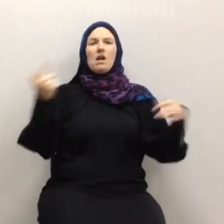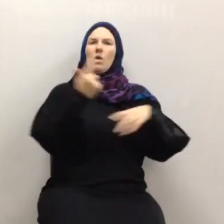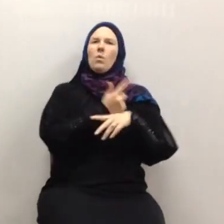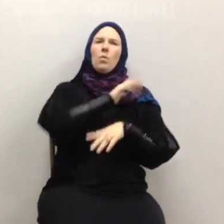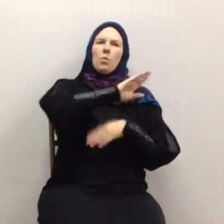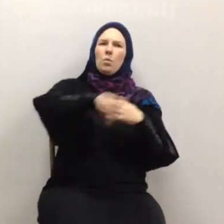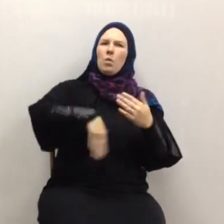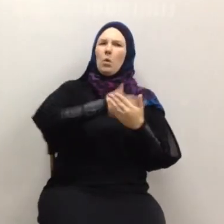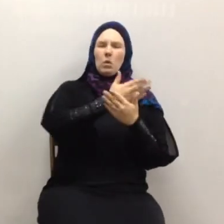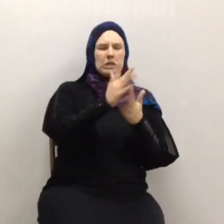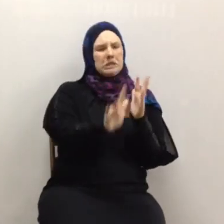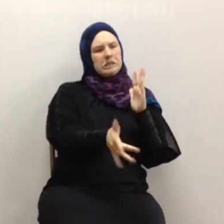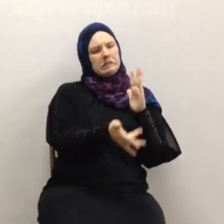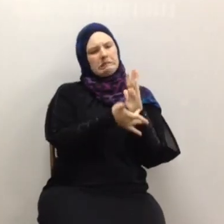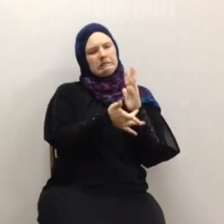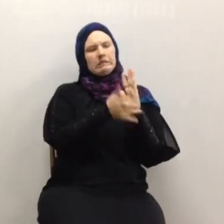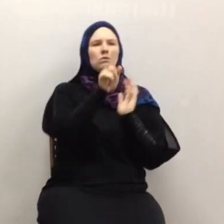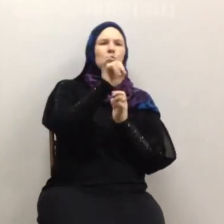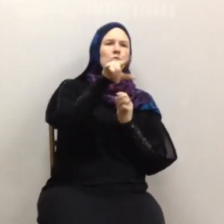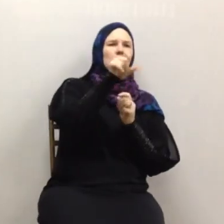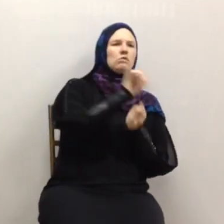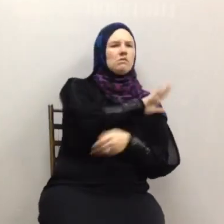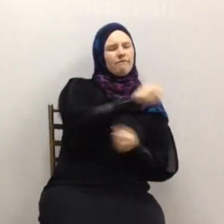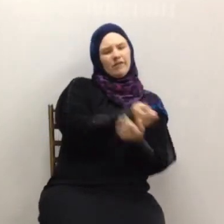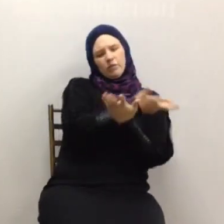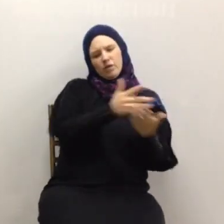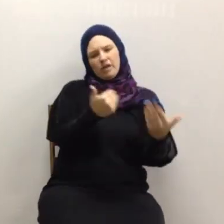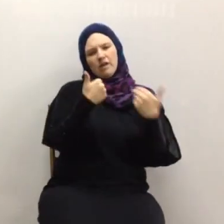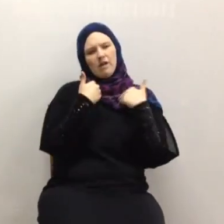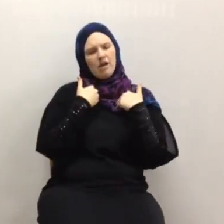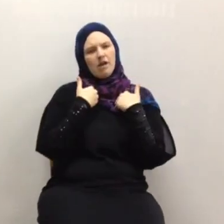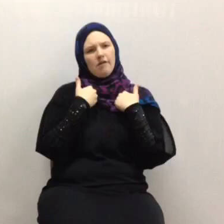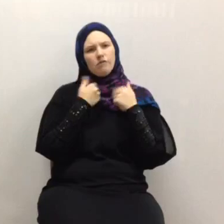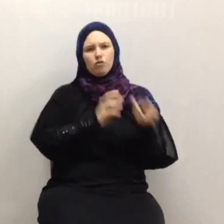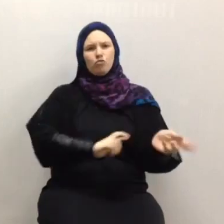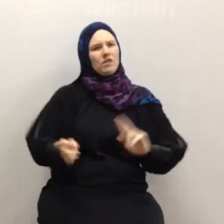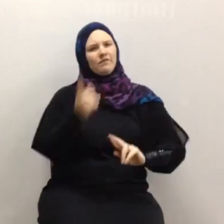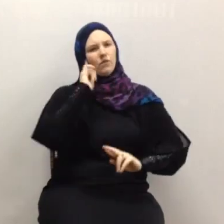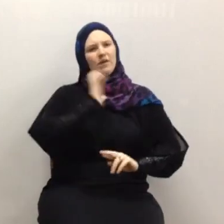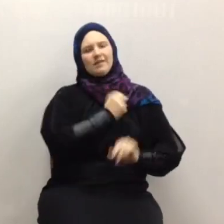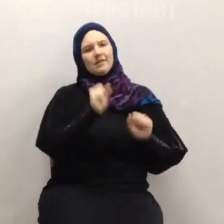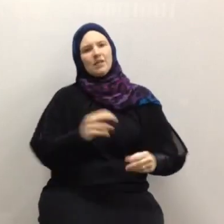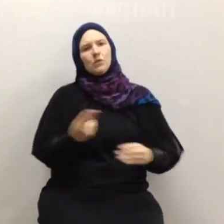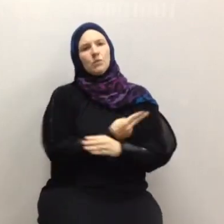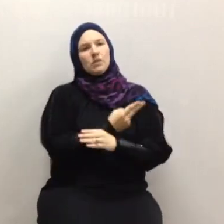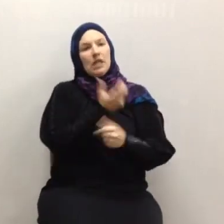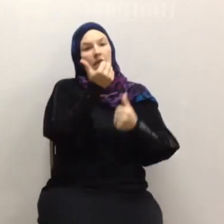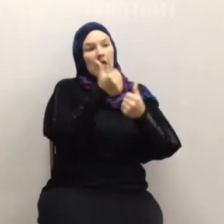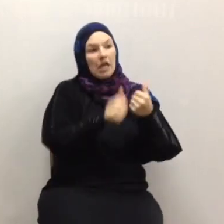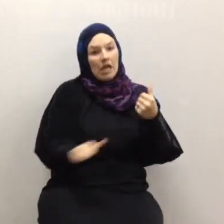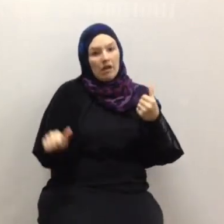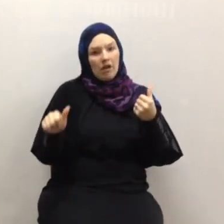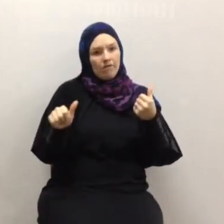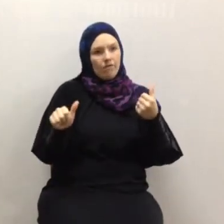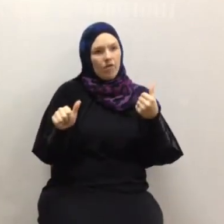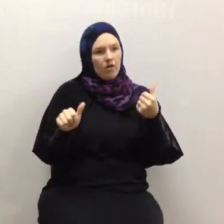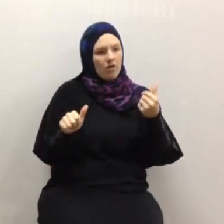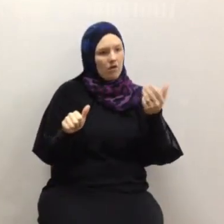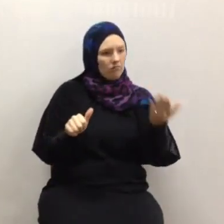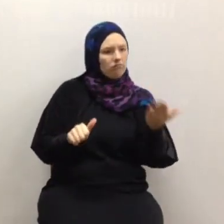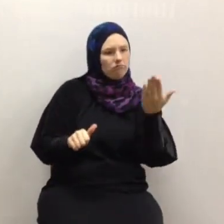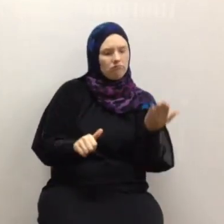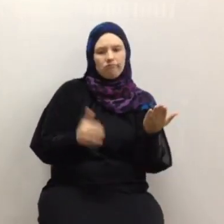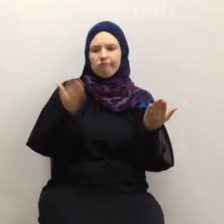tools we have in our hands, and every one of them comes with a manual from the manufacturer to tell